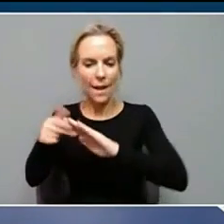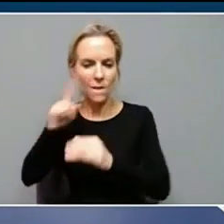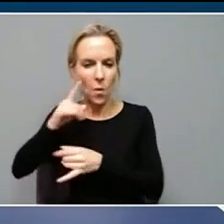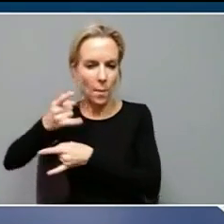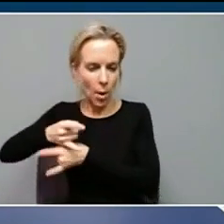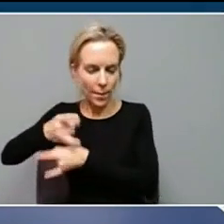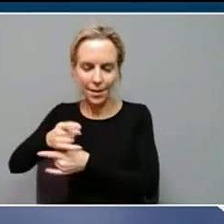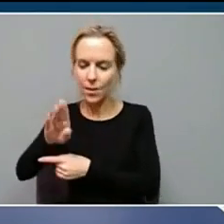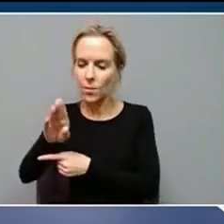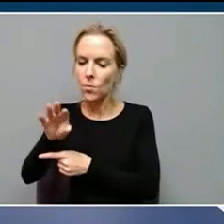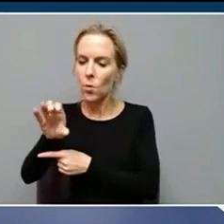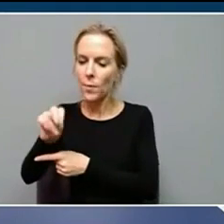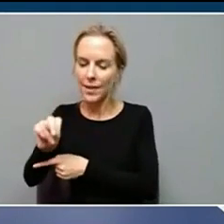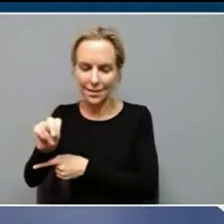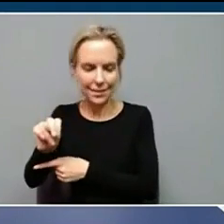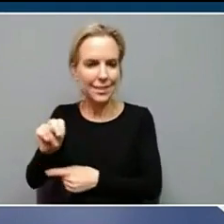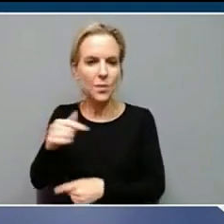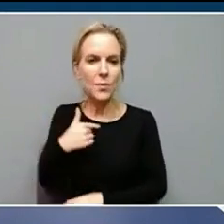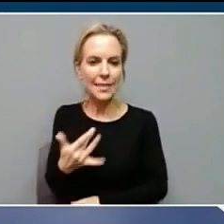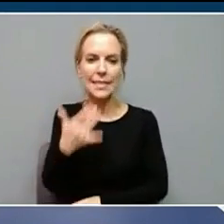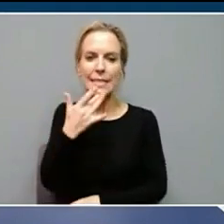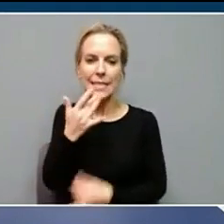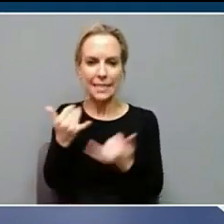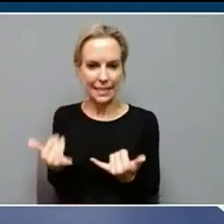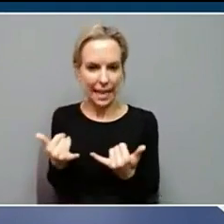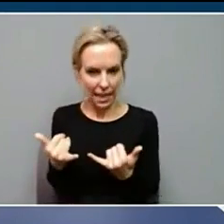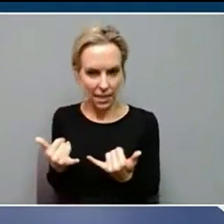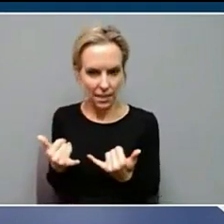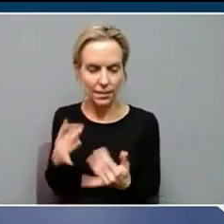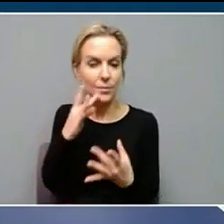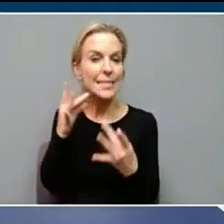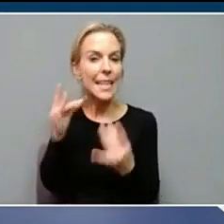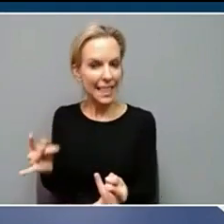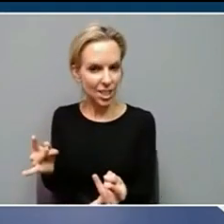one we tasted today was delicious.